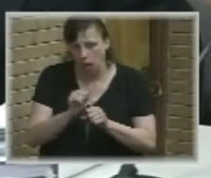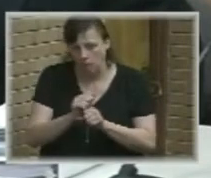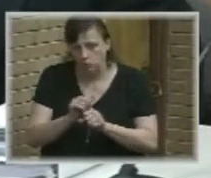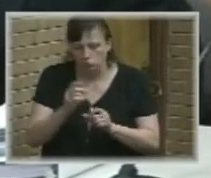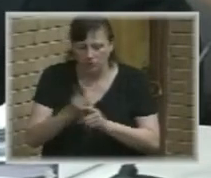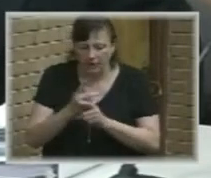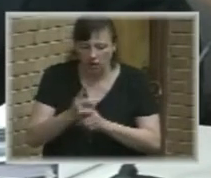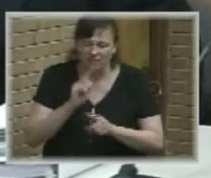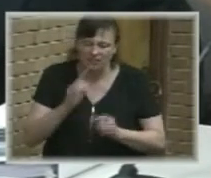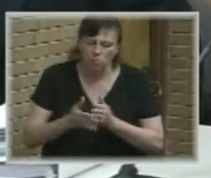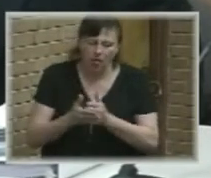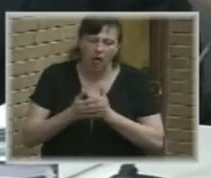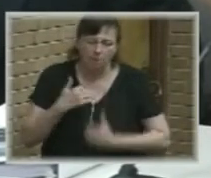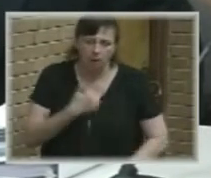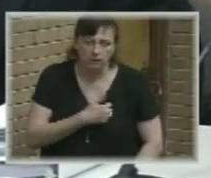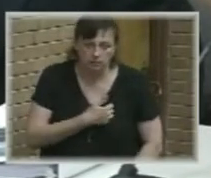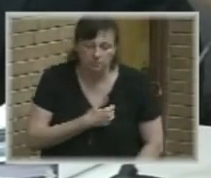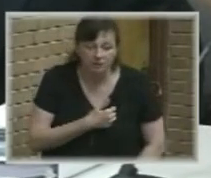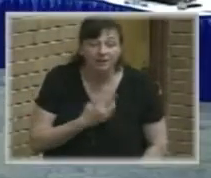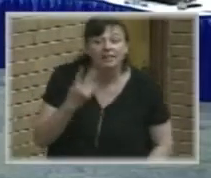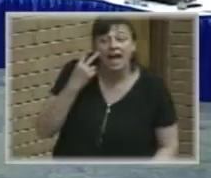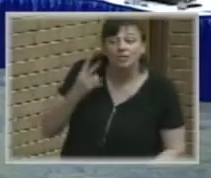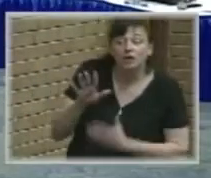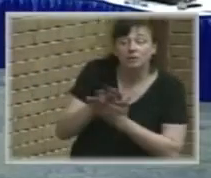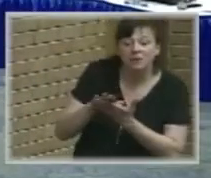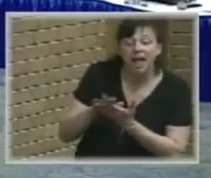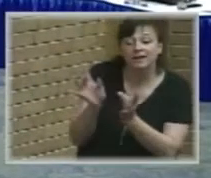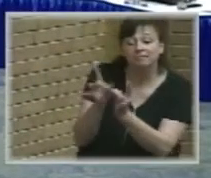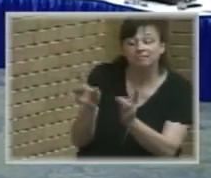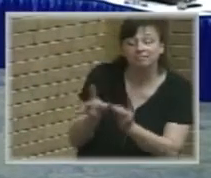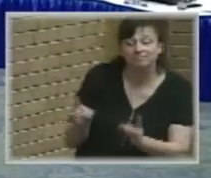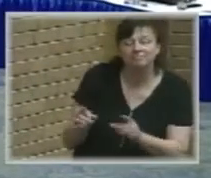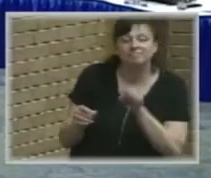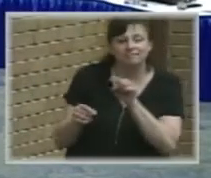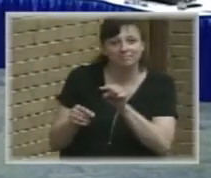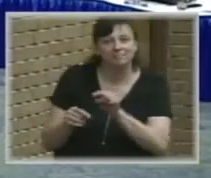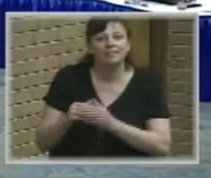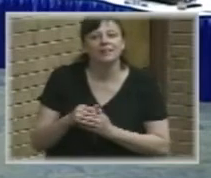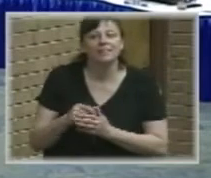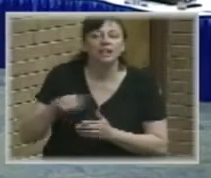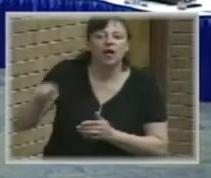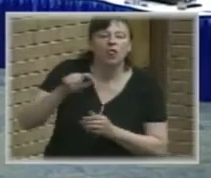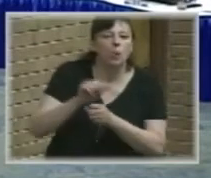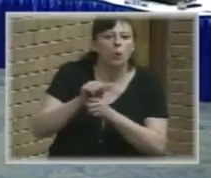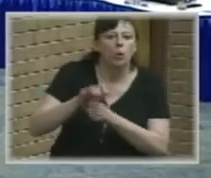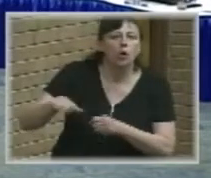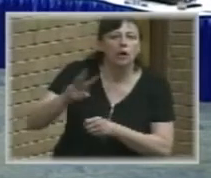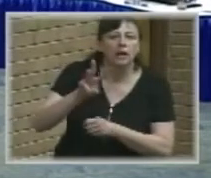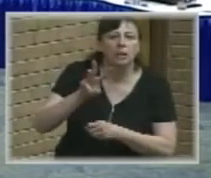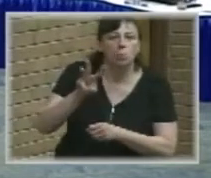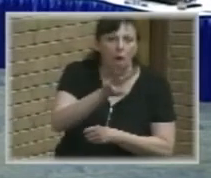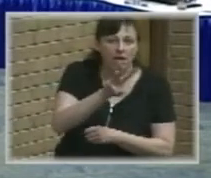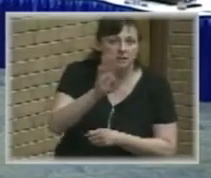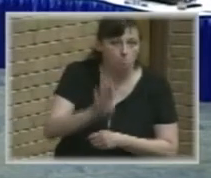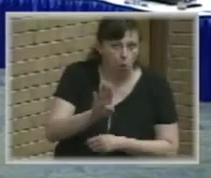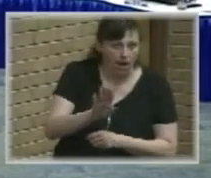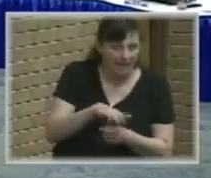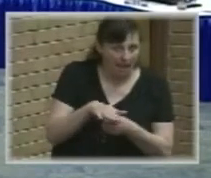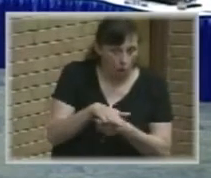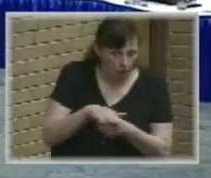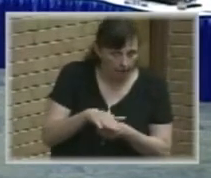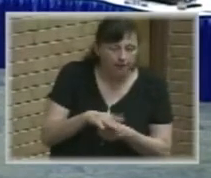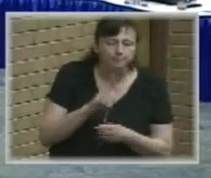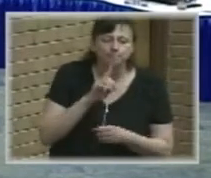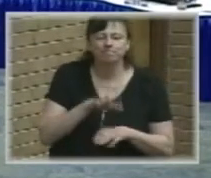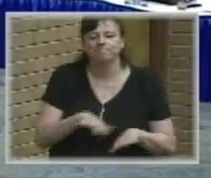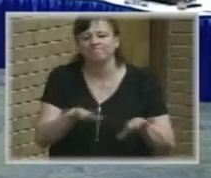those 2 jobs. I saw some nice commentary on the Sylvia work that's being done in West Brighton right now, and I've